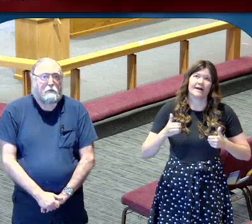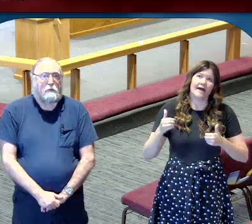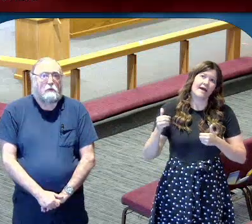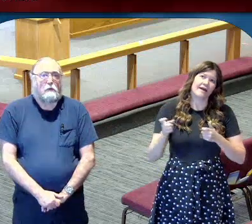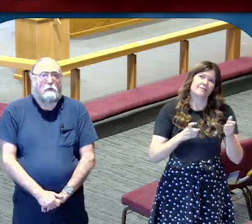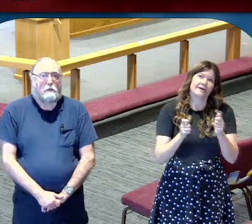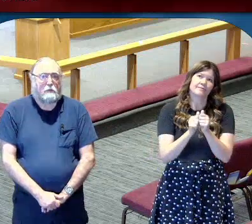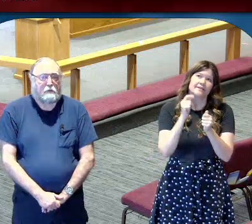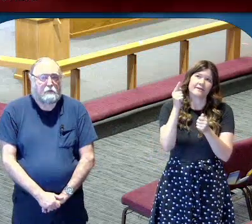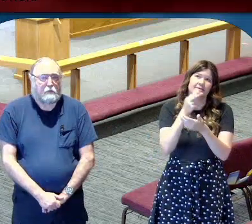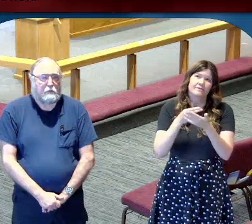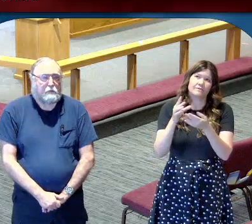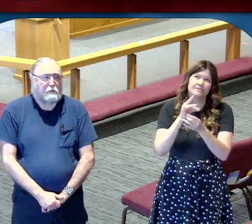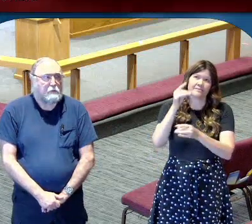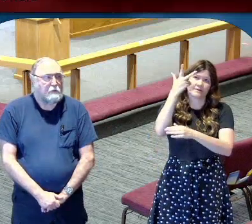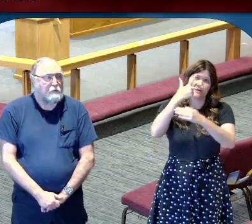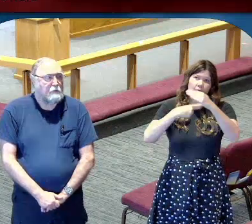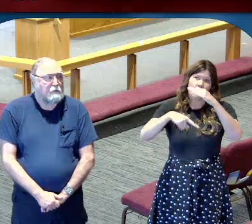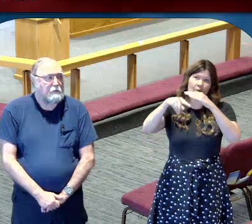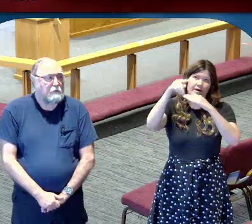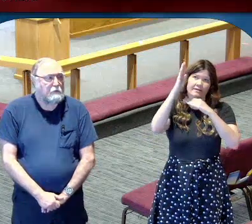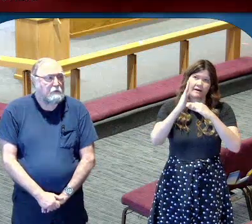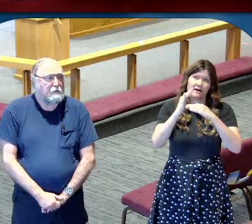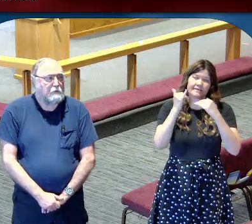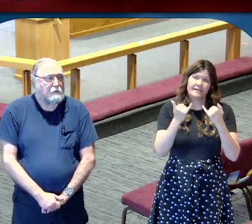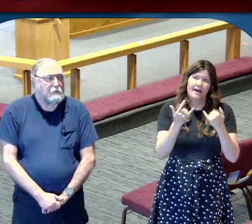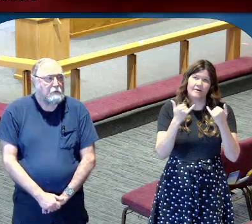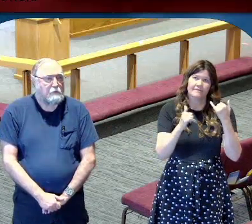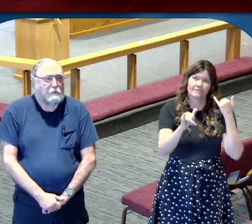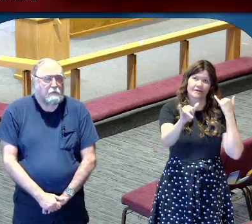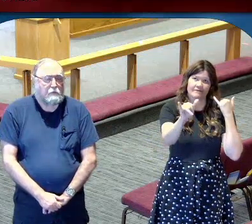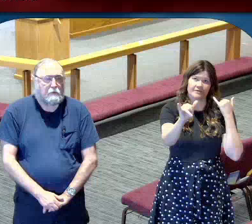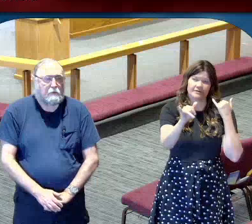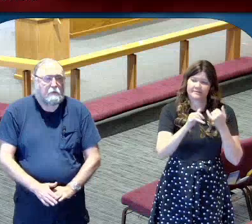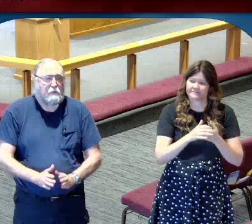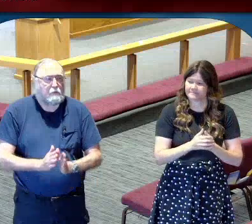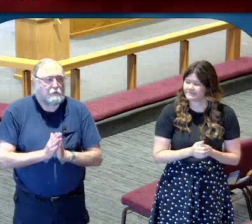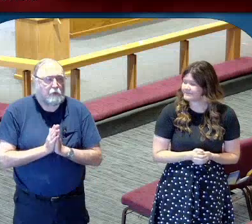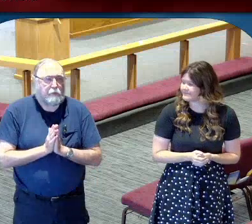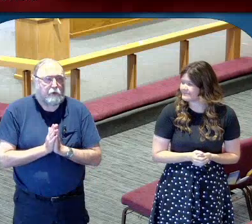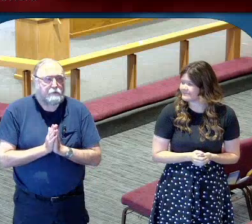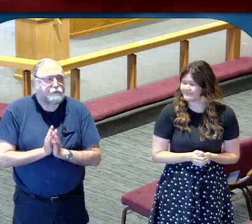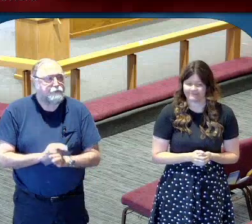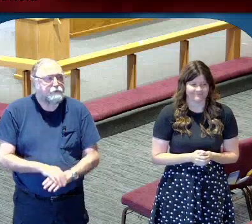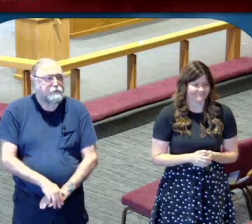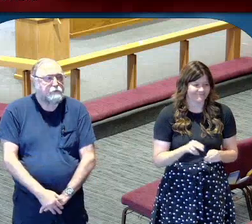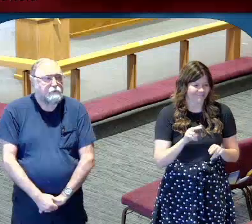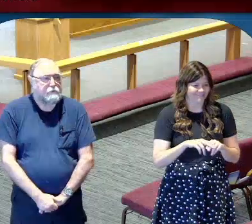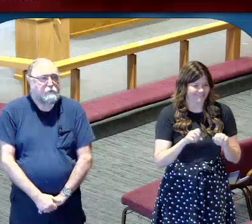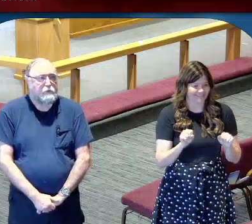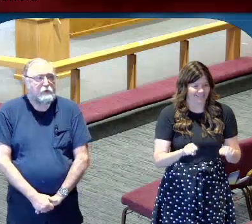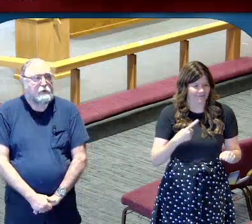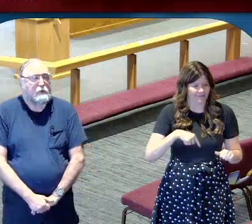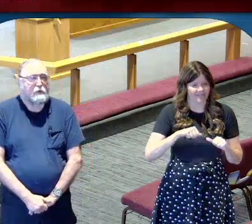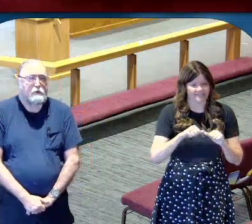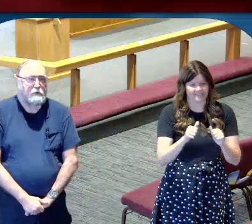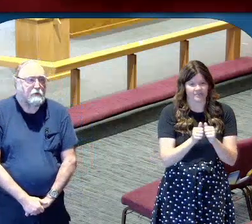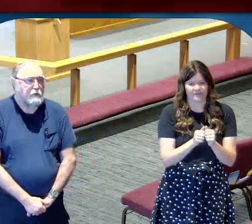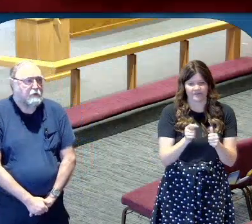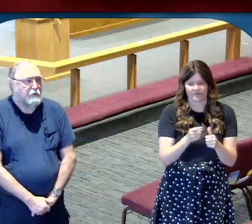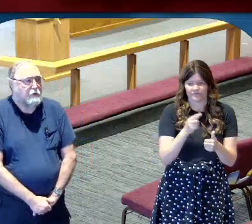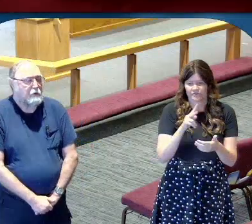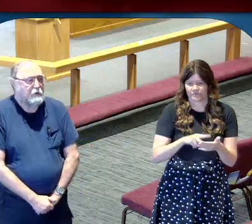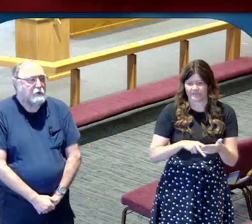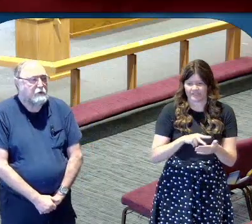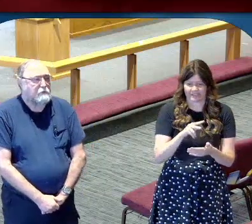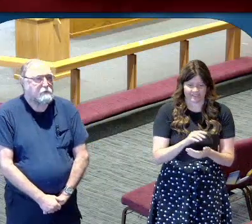Holy Spirit, one God, now and forever. Amen. Amen. Congregation, please be seated. We continue with our first